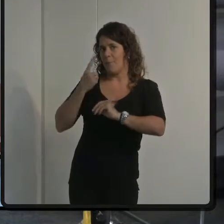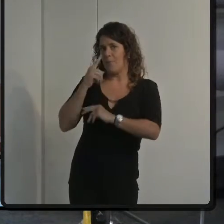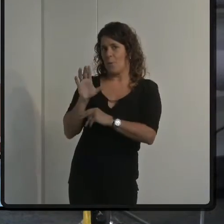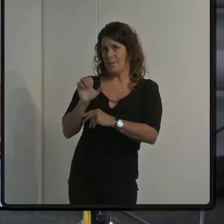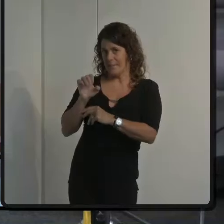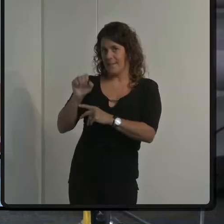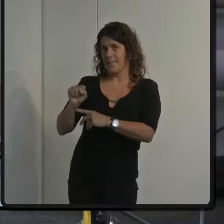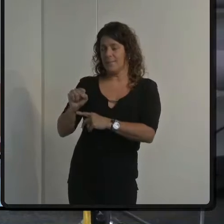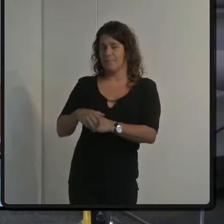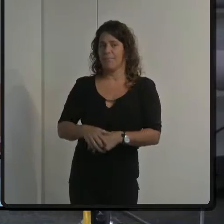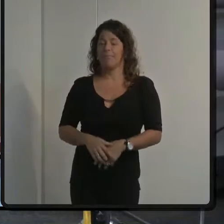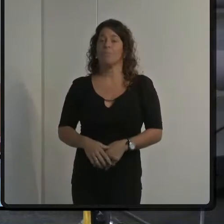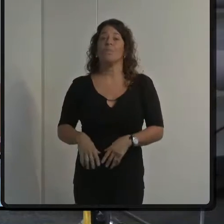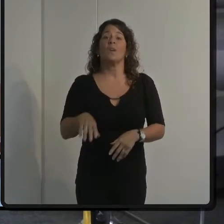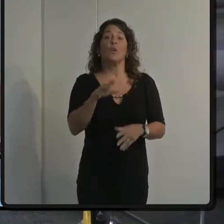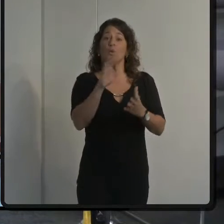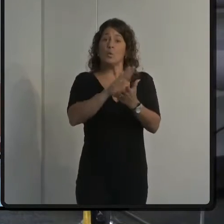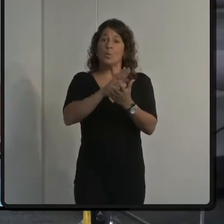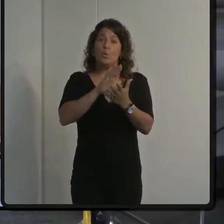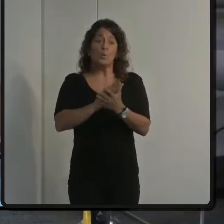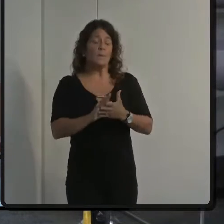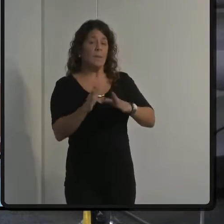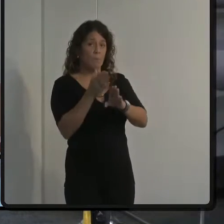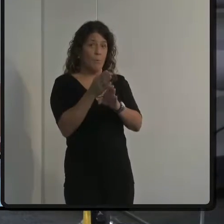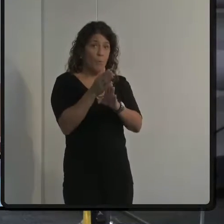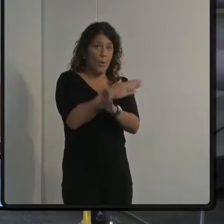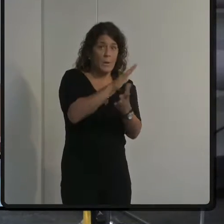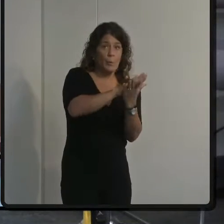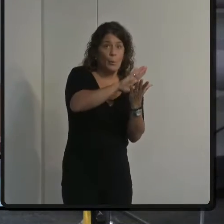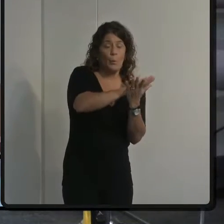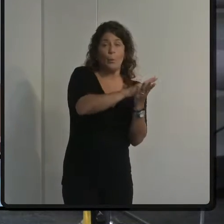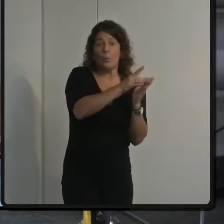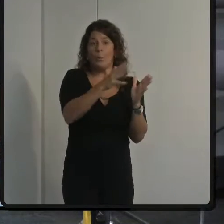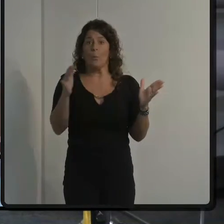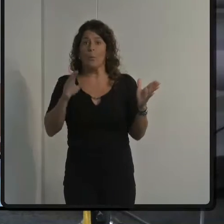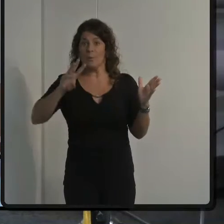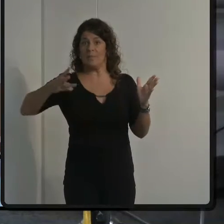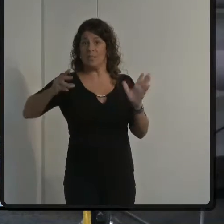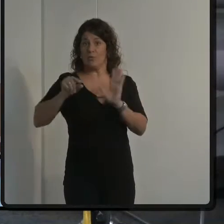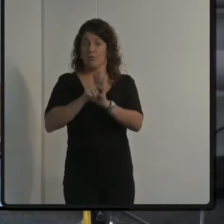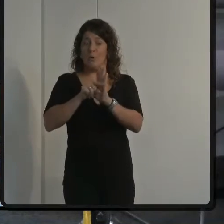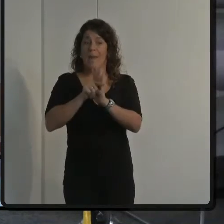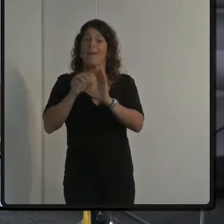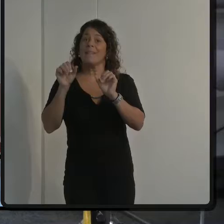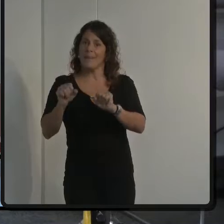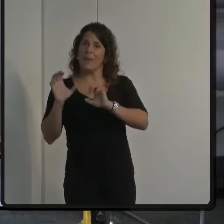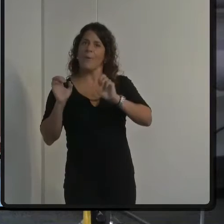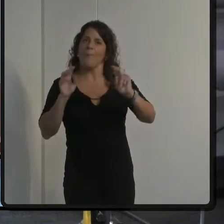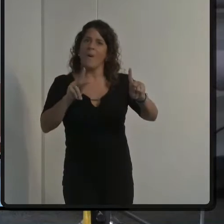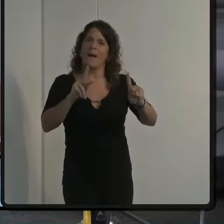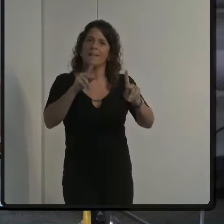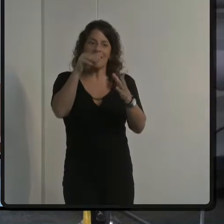Schools with TK through sixth grade have the option now to return to in-person learning